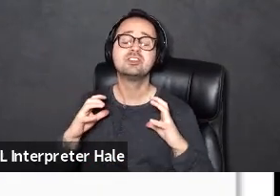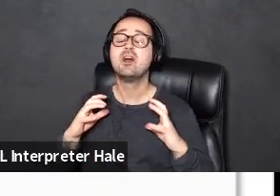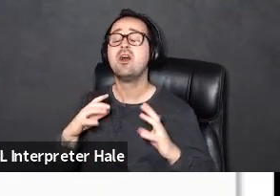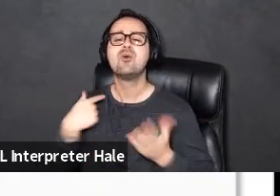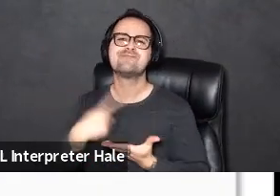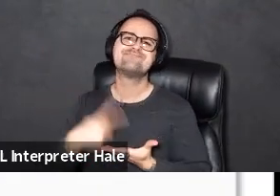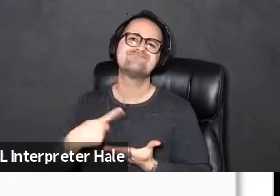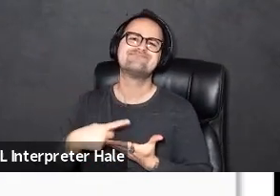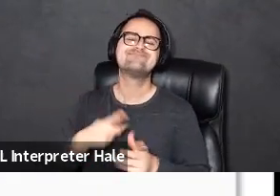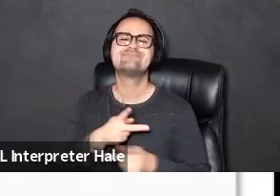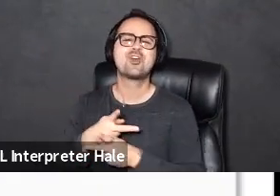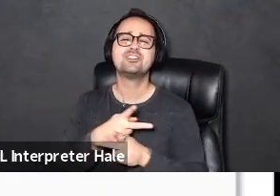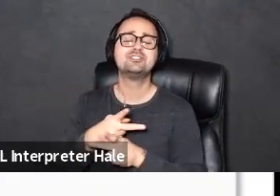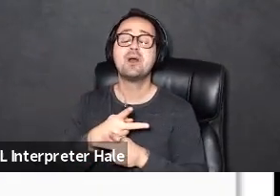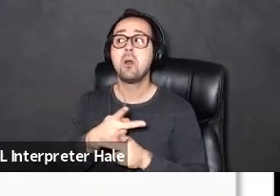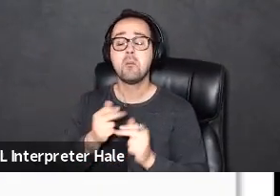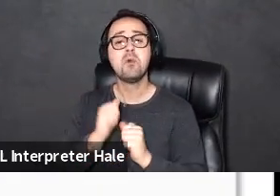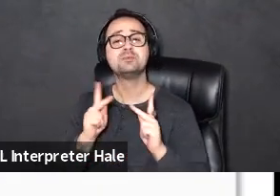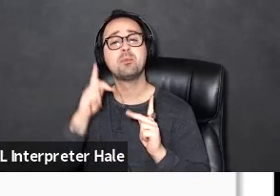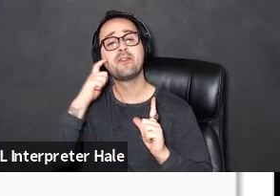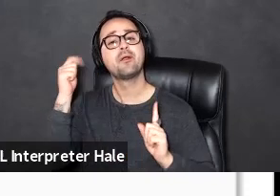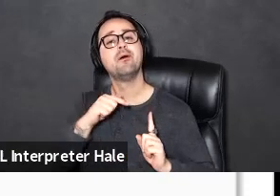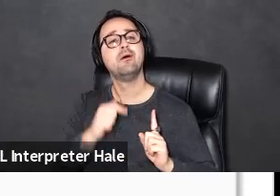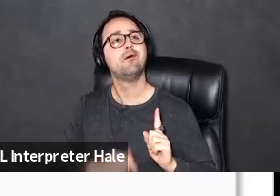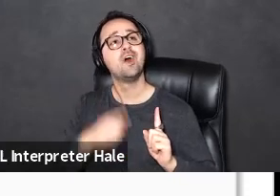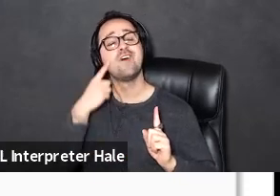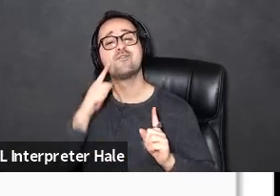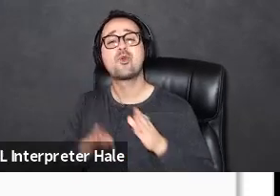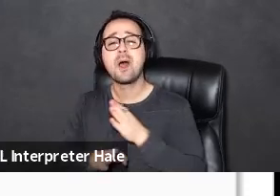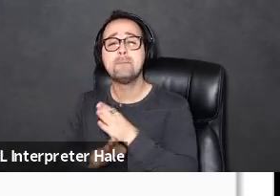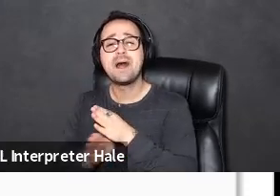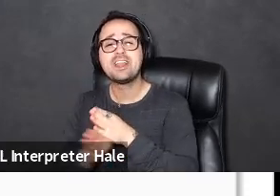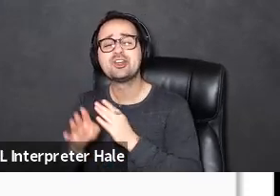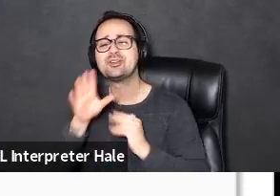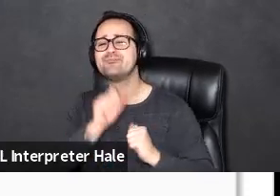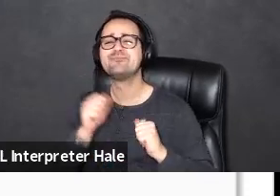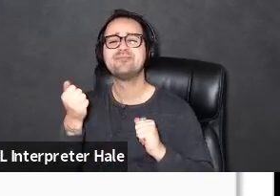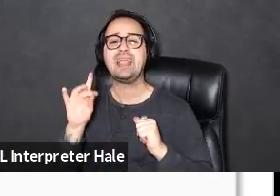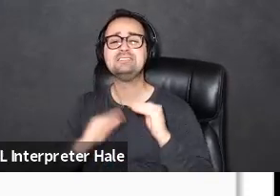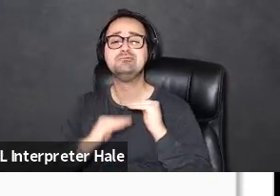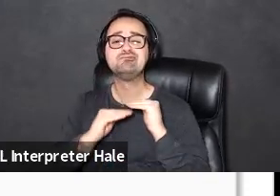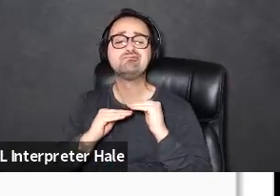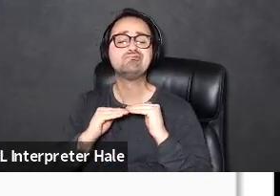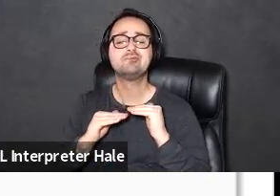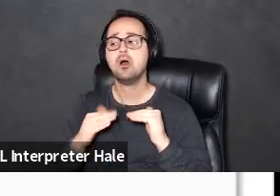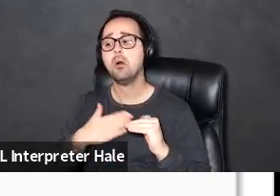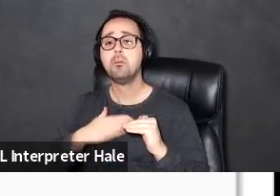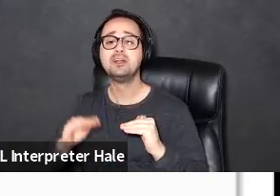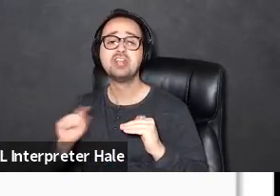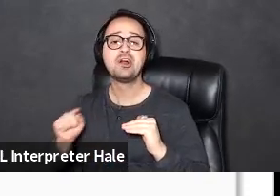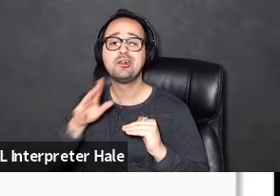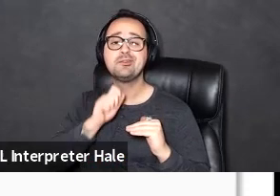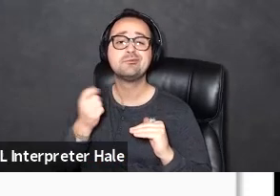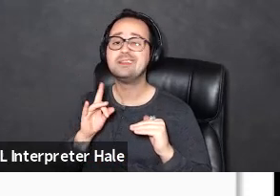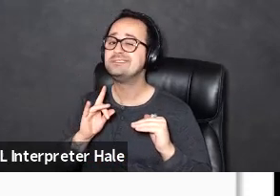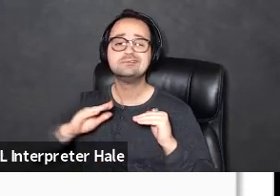about guardianship, a lot of times most of us think of guardianship for a minor child, right? My child is a minor, something happens to